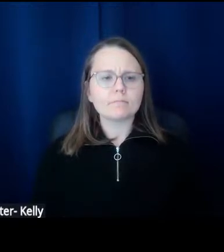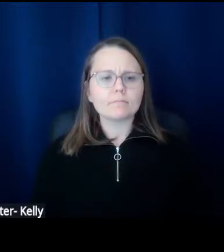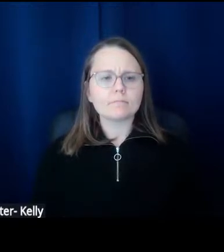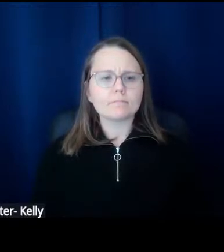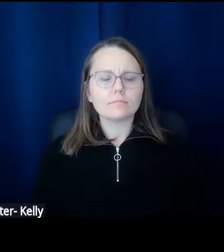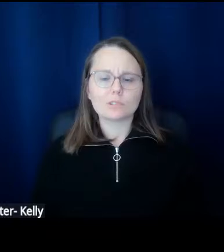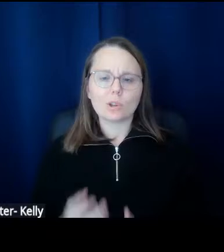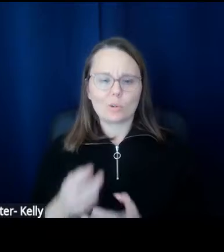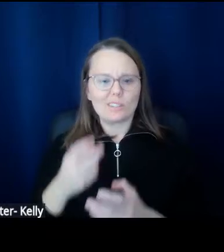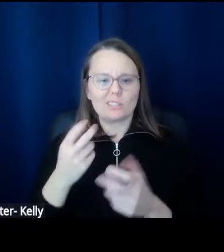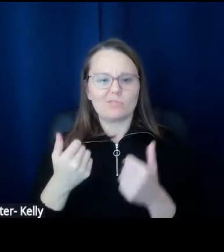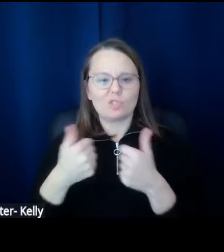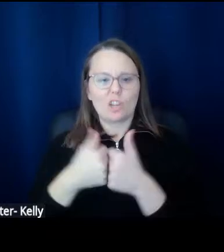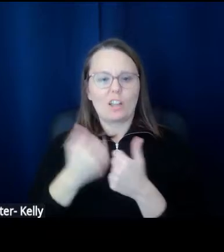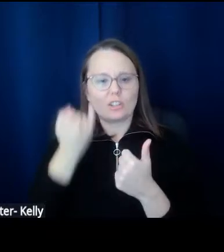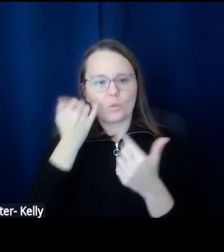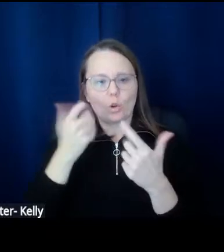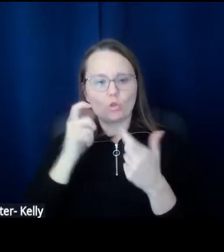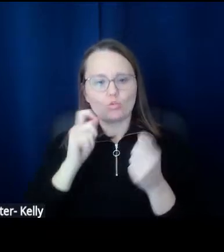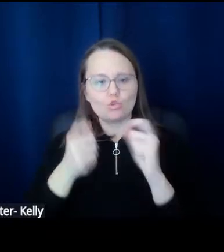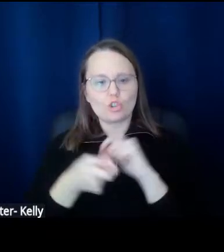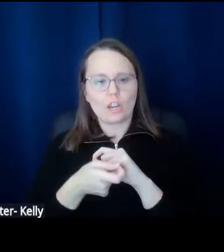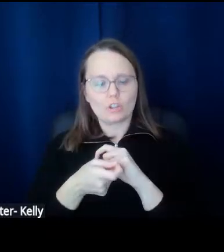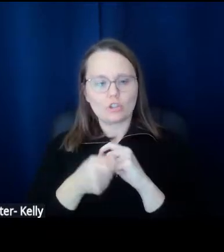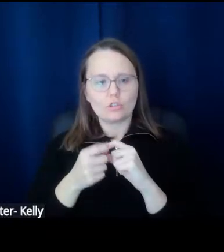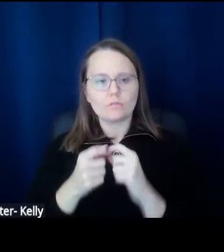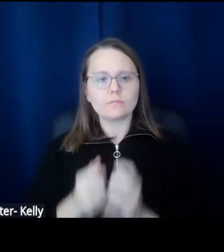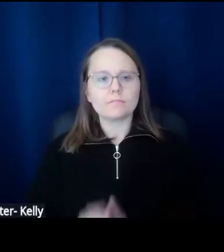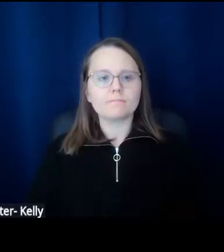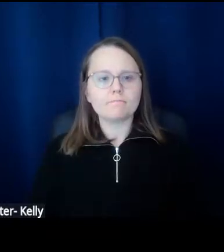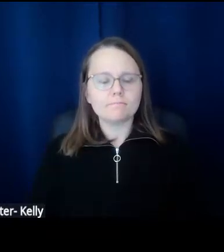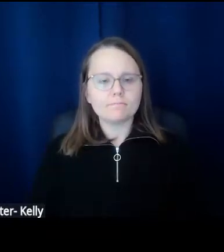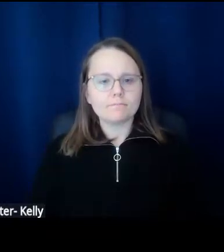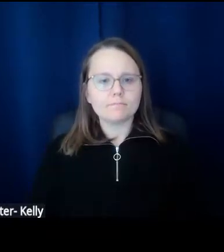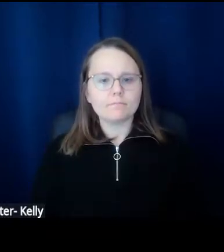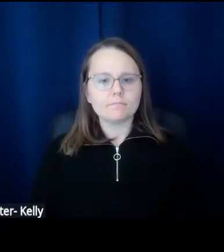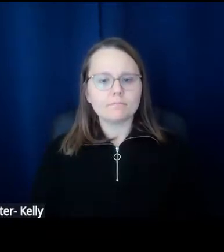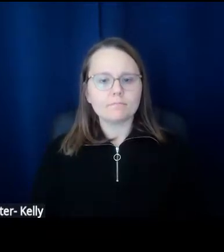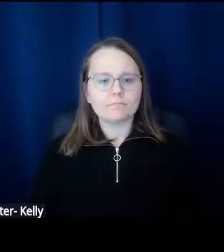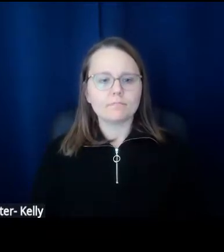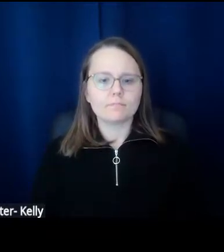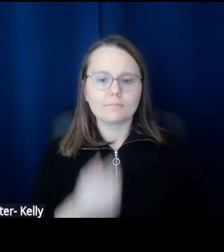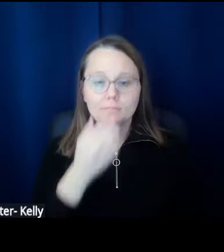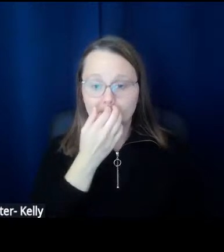change some position. So this is my